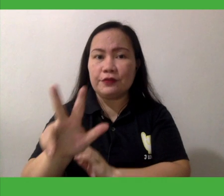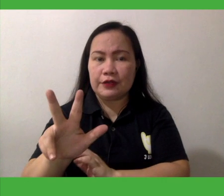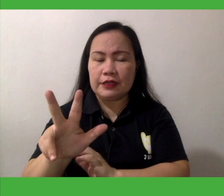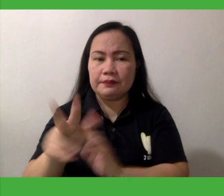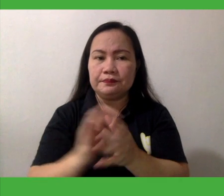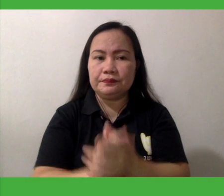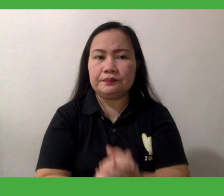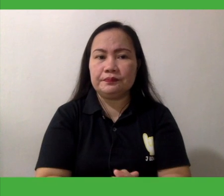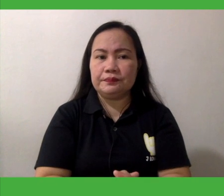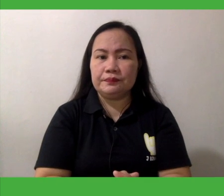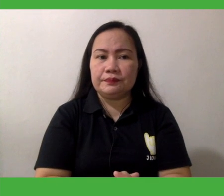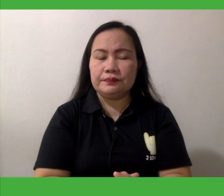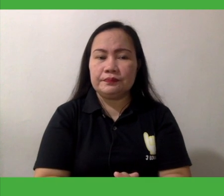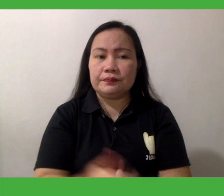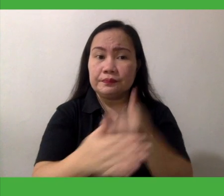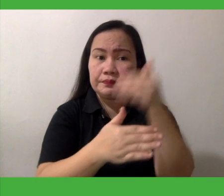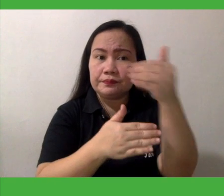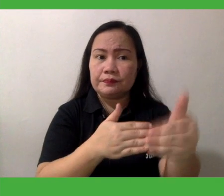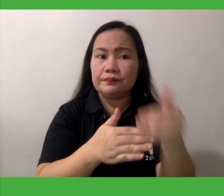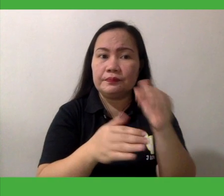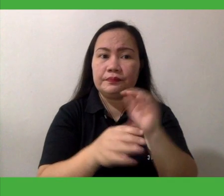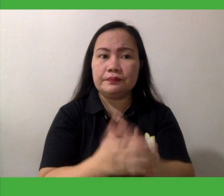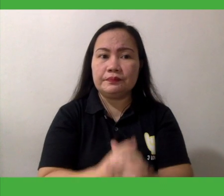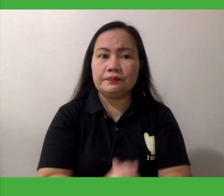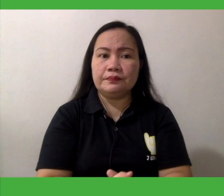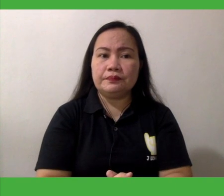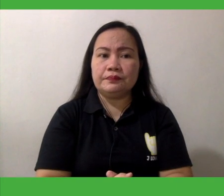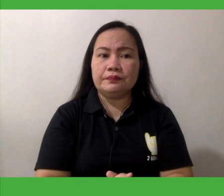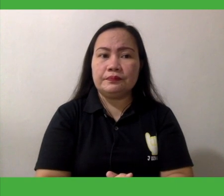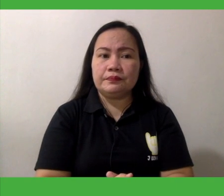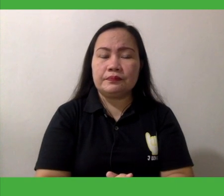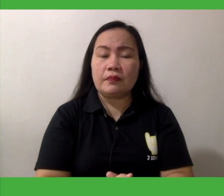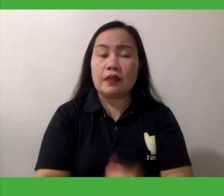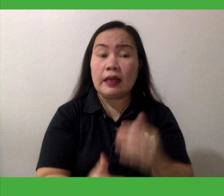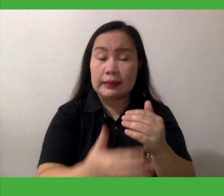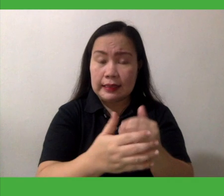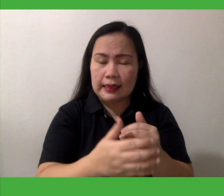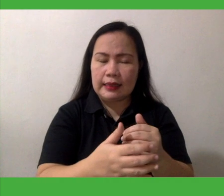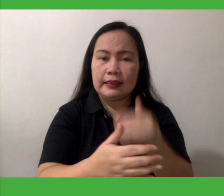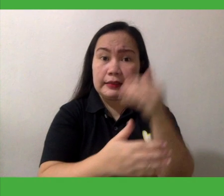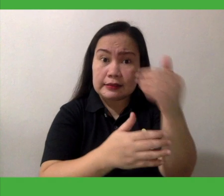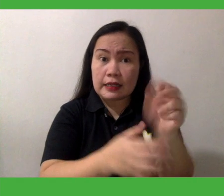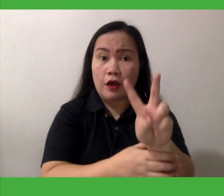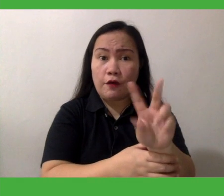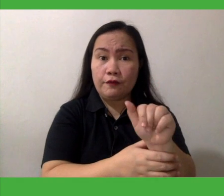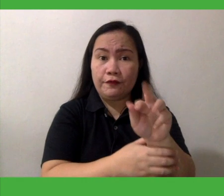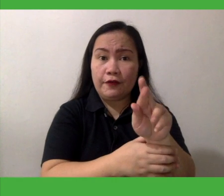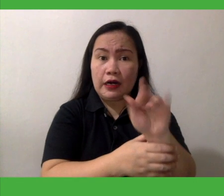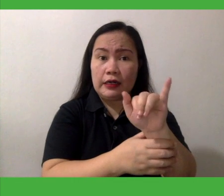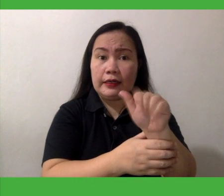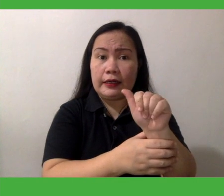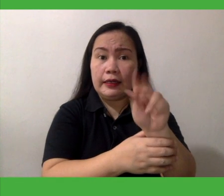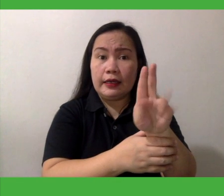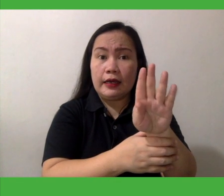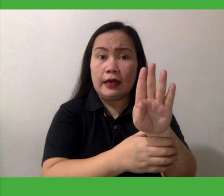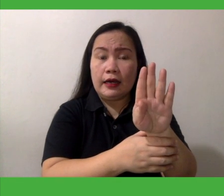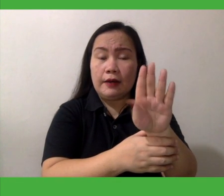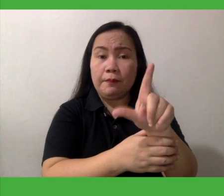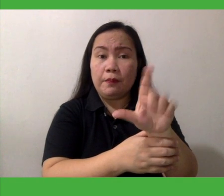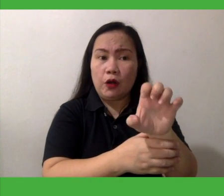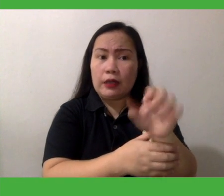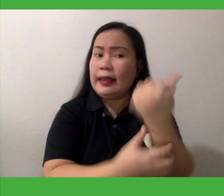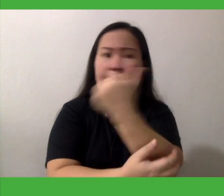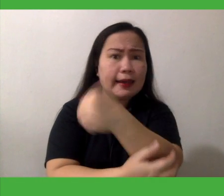ng ating number. Okay? So, next. So, yun po ang ating constant. Let's have variable.